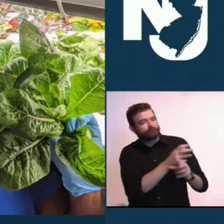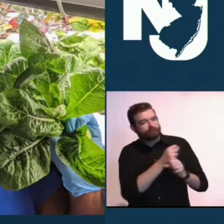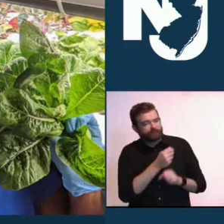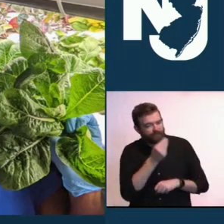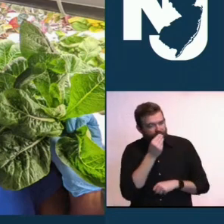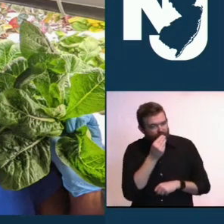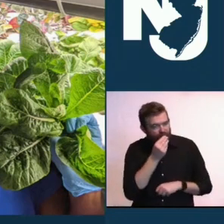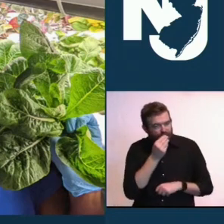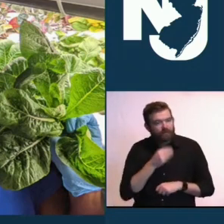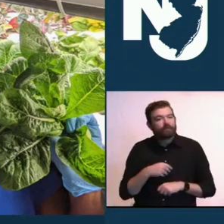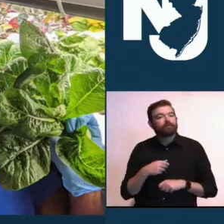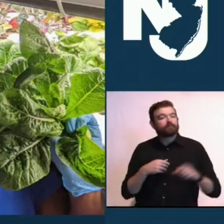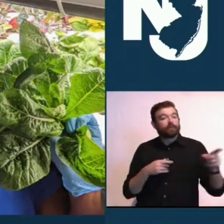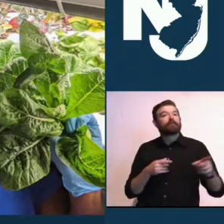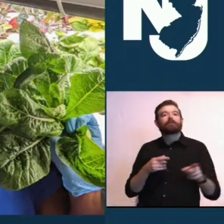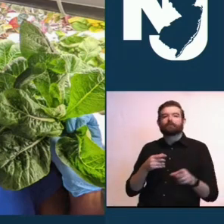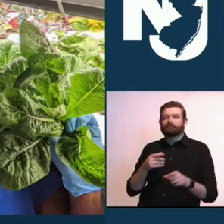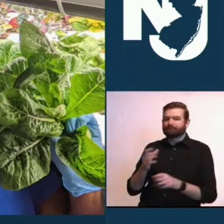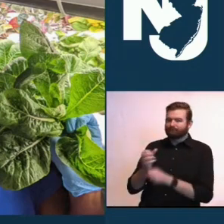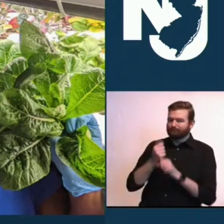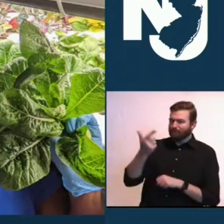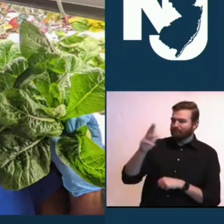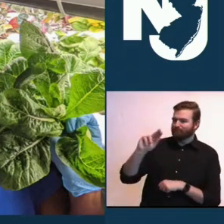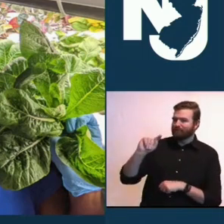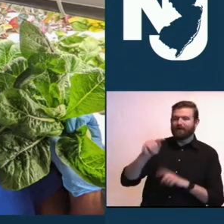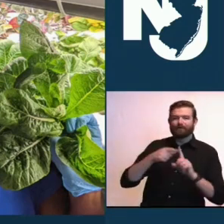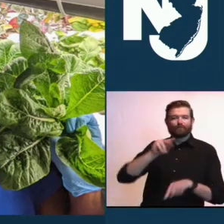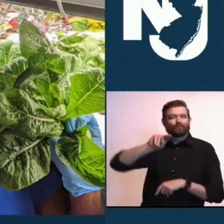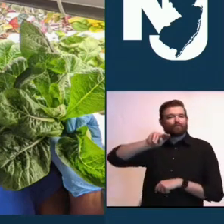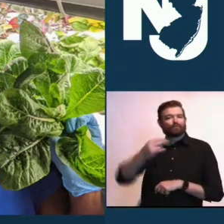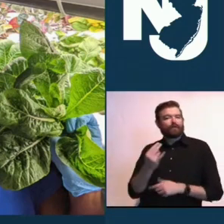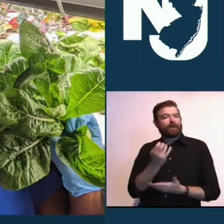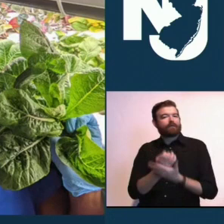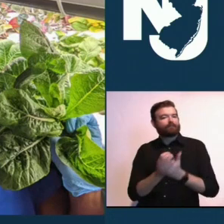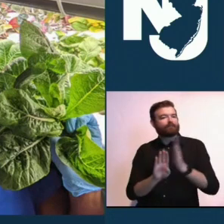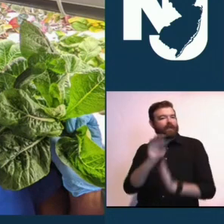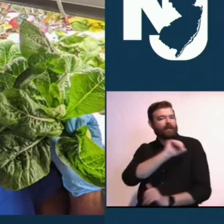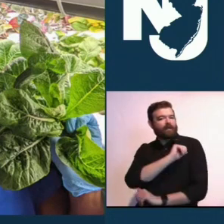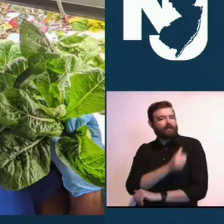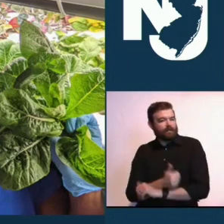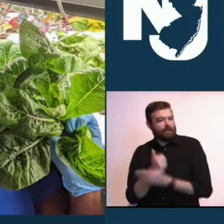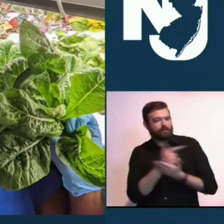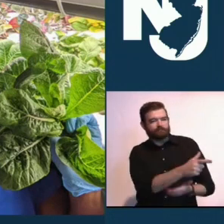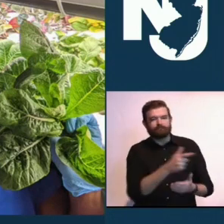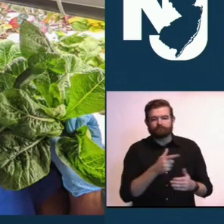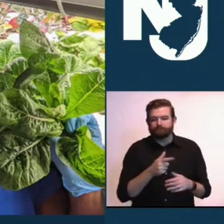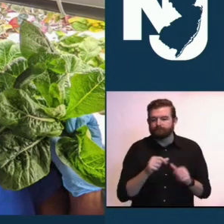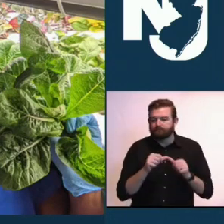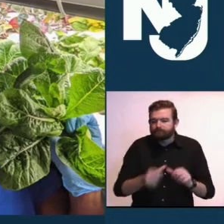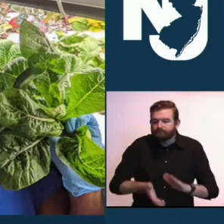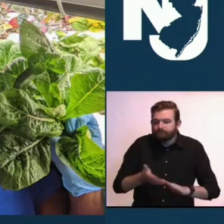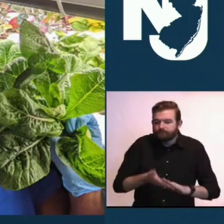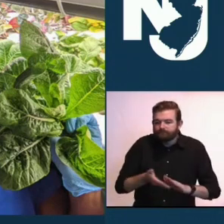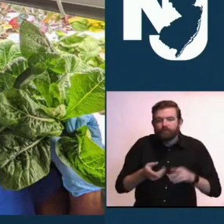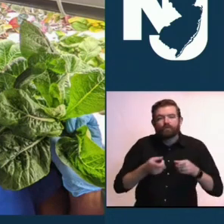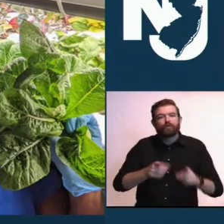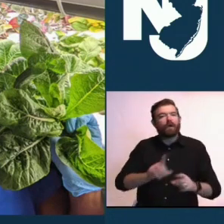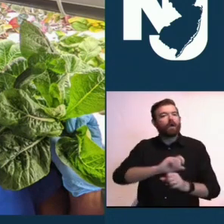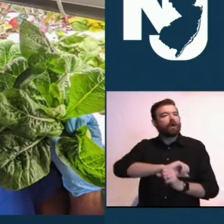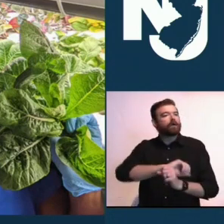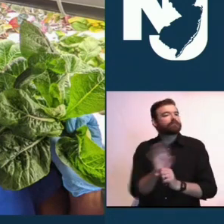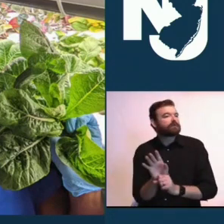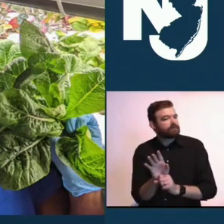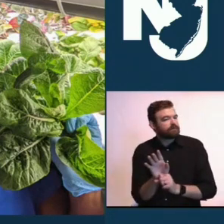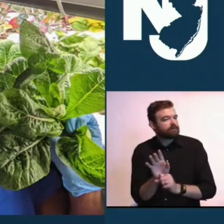Economic Development Authority that helped Desmond keep GeoGreens going through the darkest days of the pandemic. And his partnership